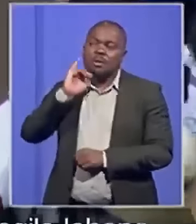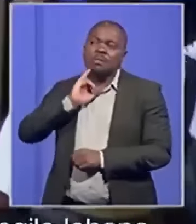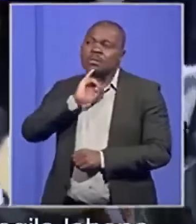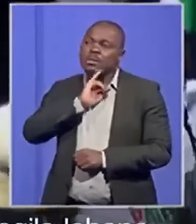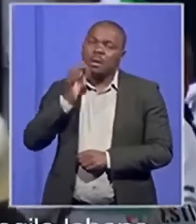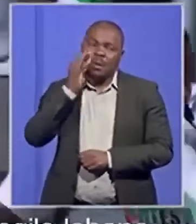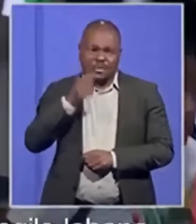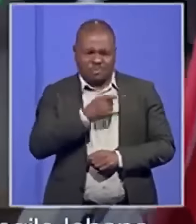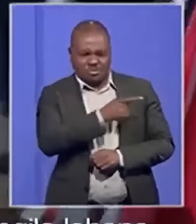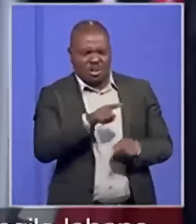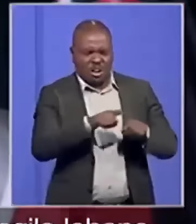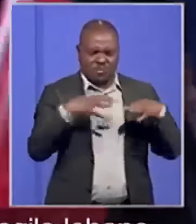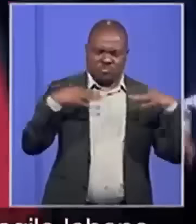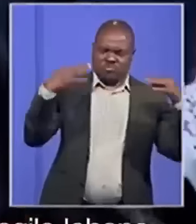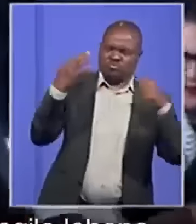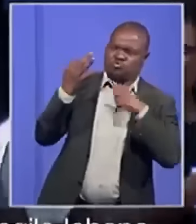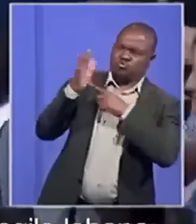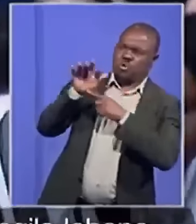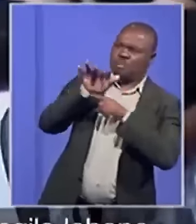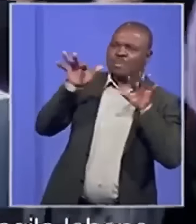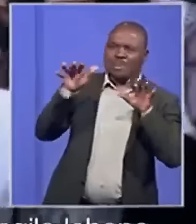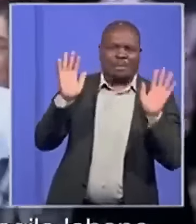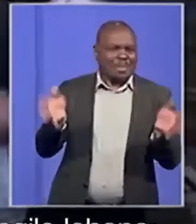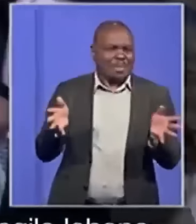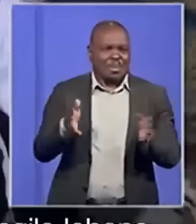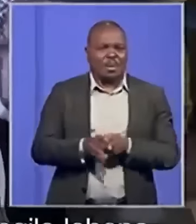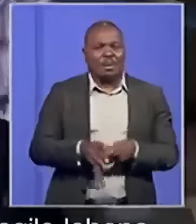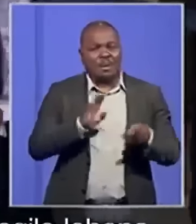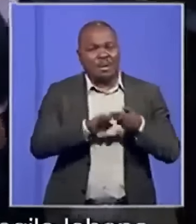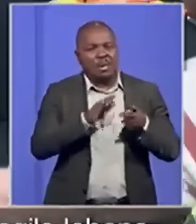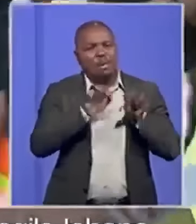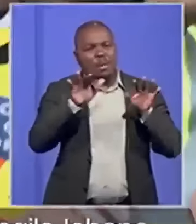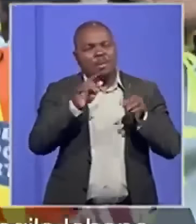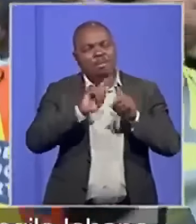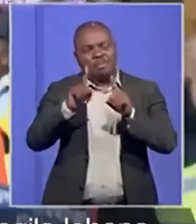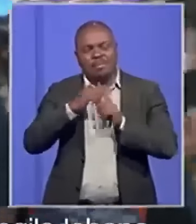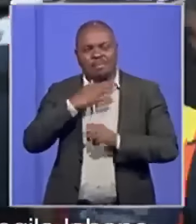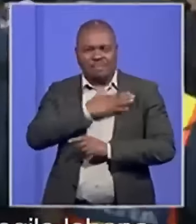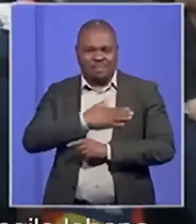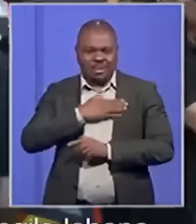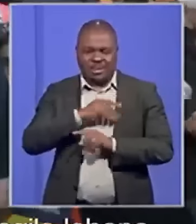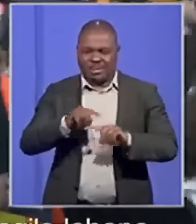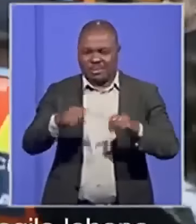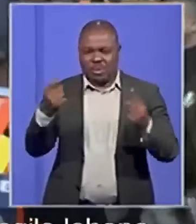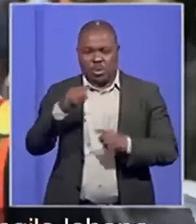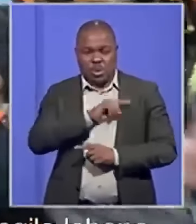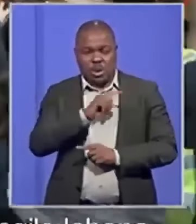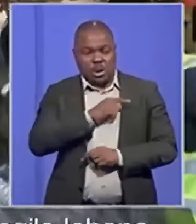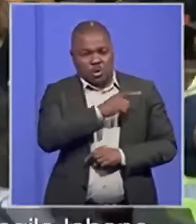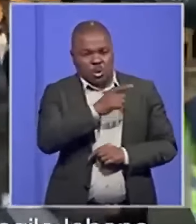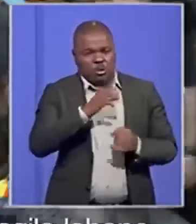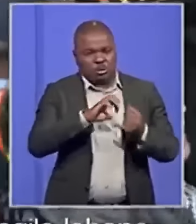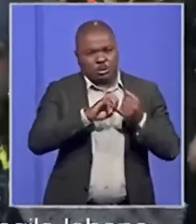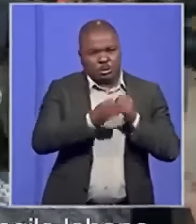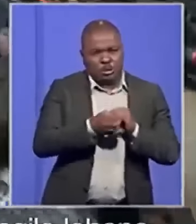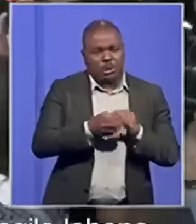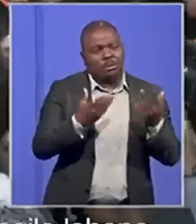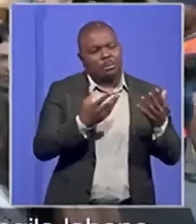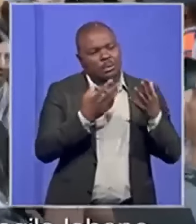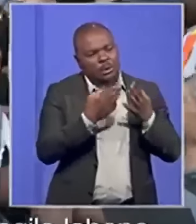bjalo ka taba ya bomponeng. Ebile leeto la maikutlo a wa fapane go balola ditokelo bao maiteko a bona e be le go iša ditlabela